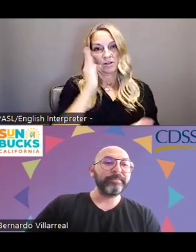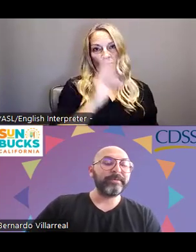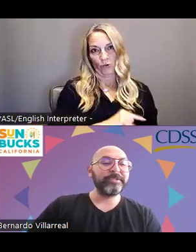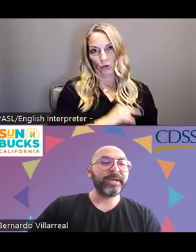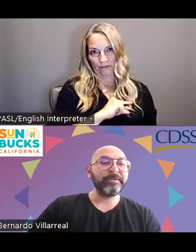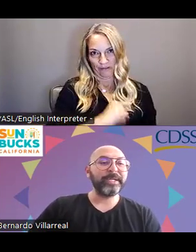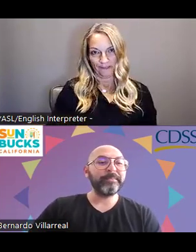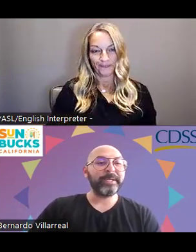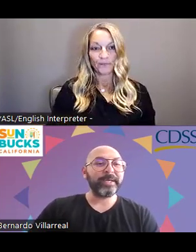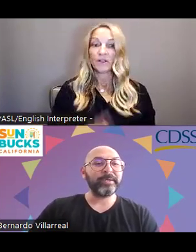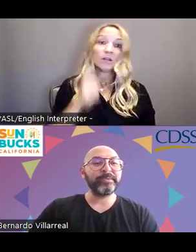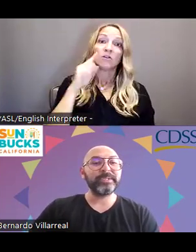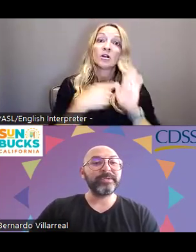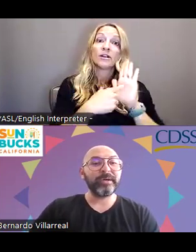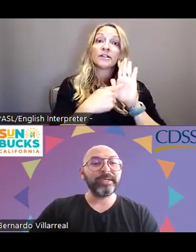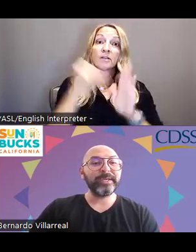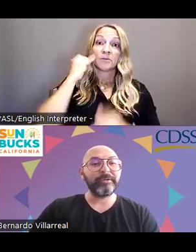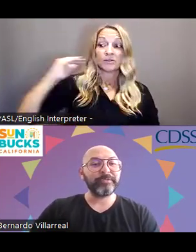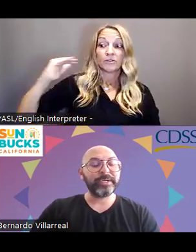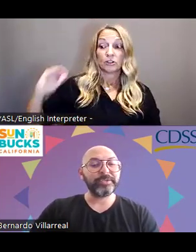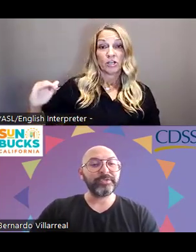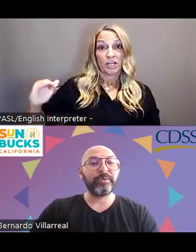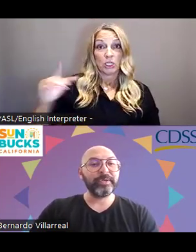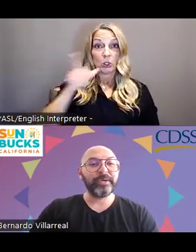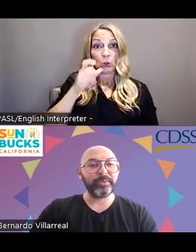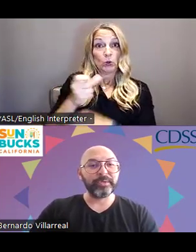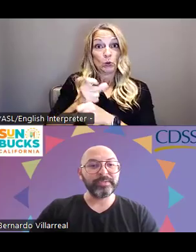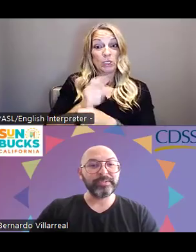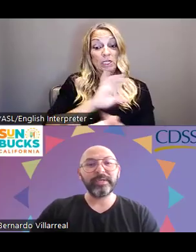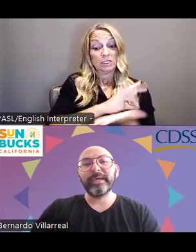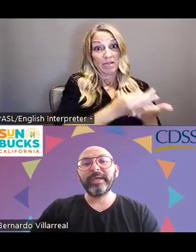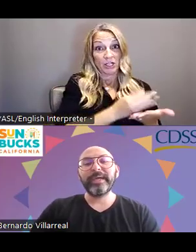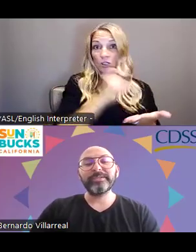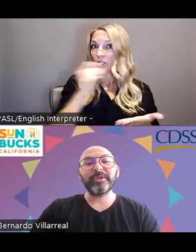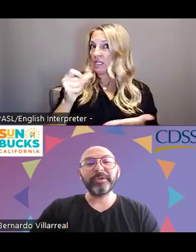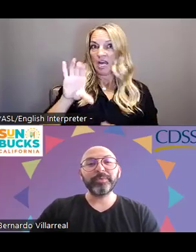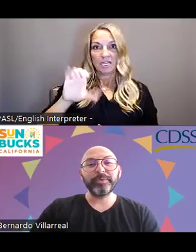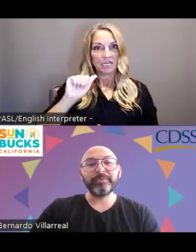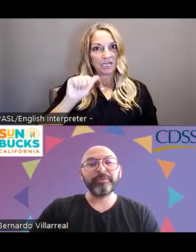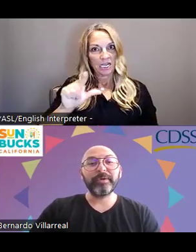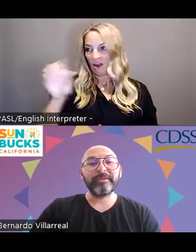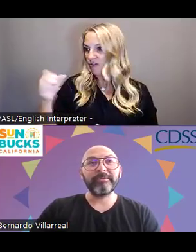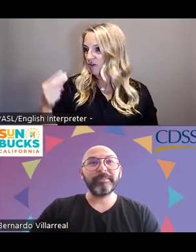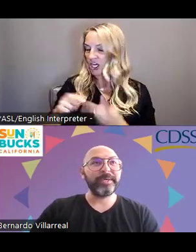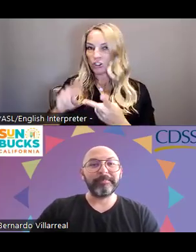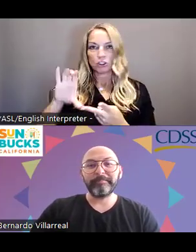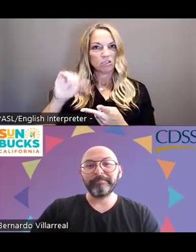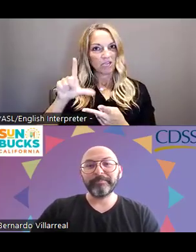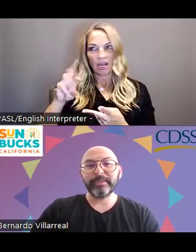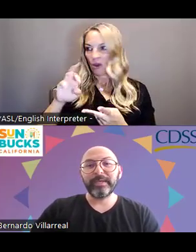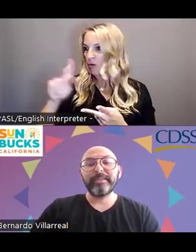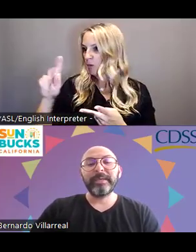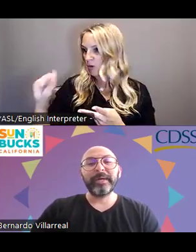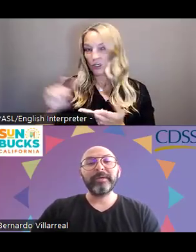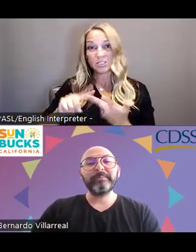For example, if a child getting Medi-Cal does not get CalFresh or CalWorks and is not approved for